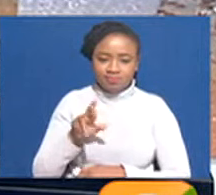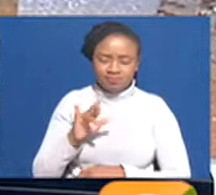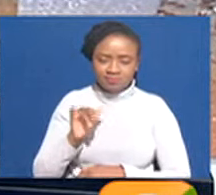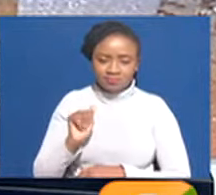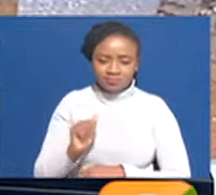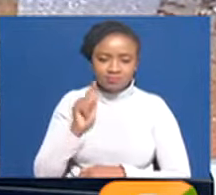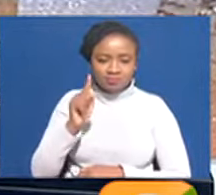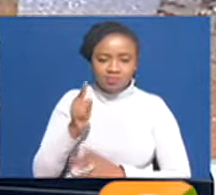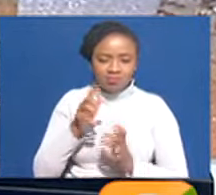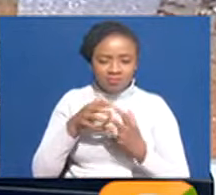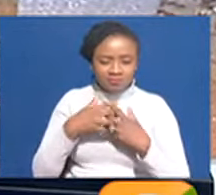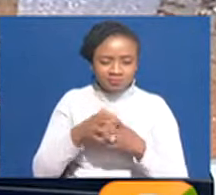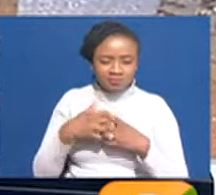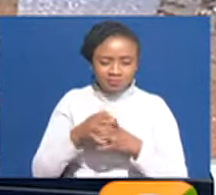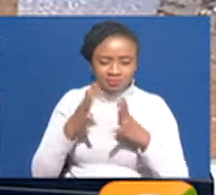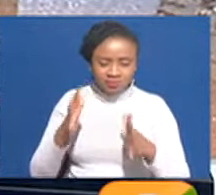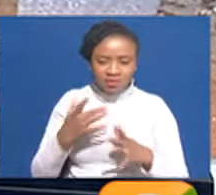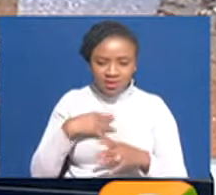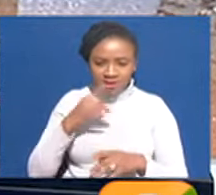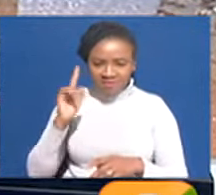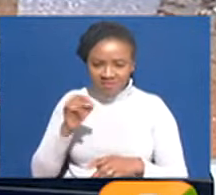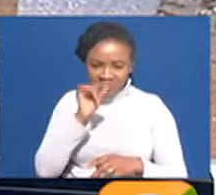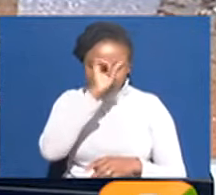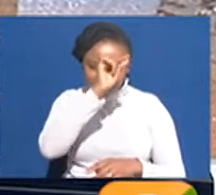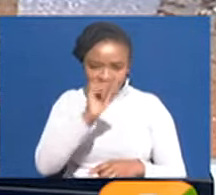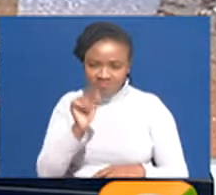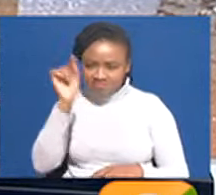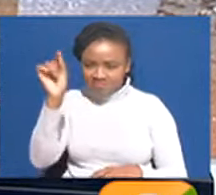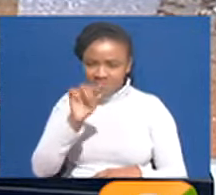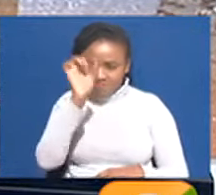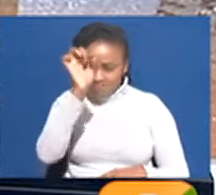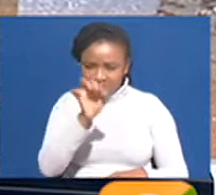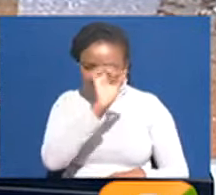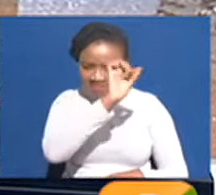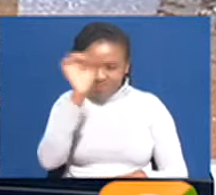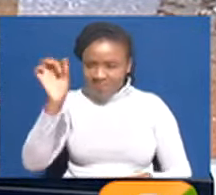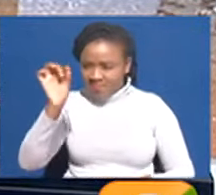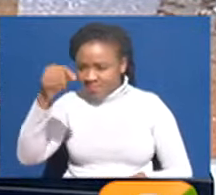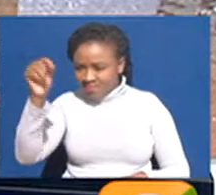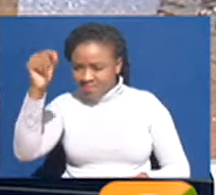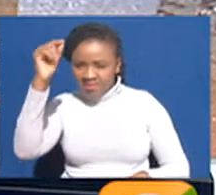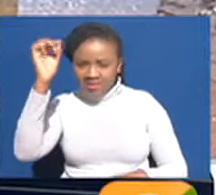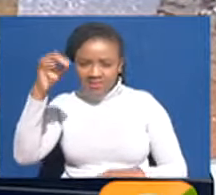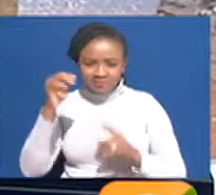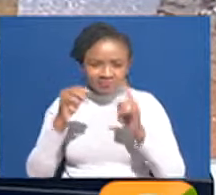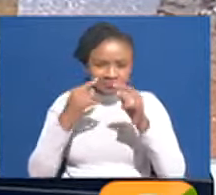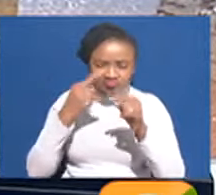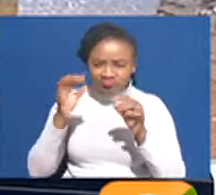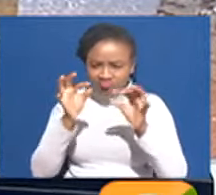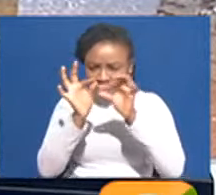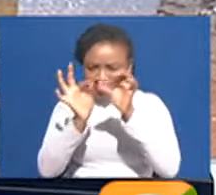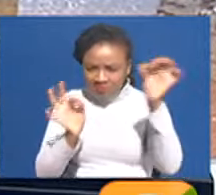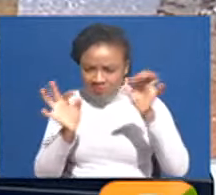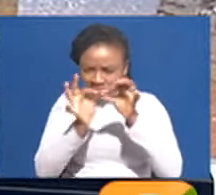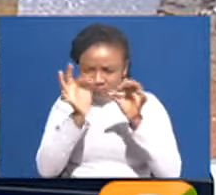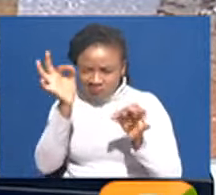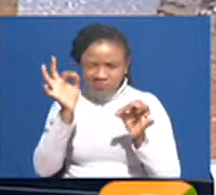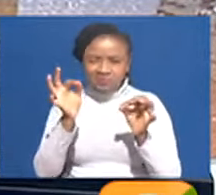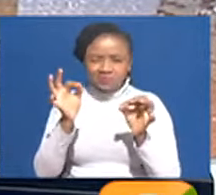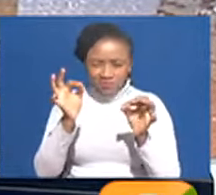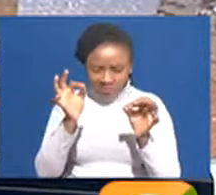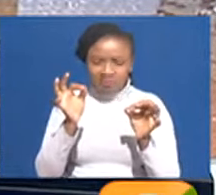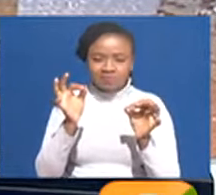literally measures heads of clients who visit his barbershop in Nairobi's central business district, calculating to the